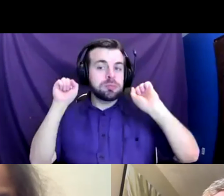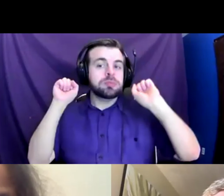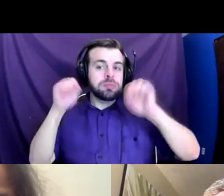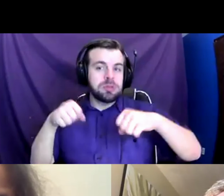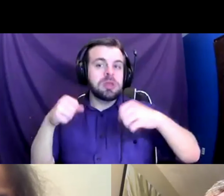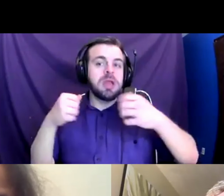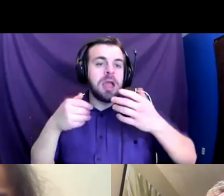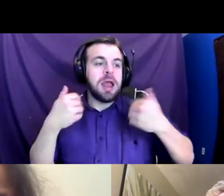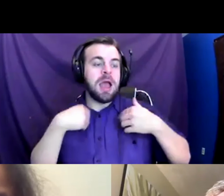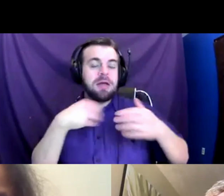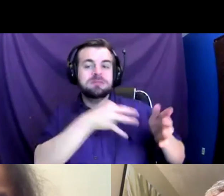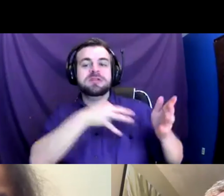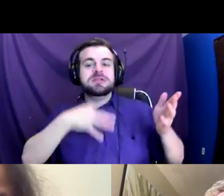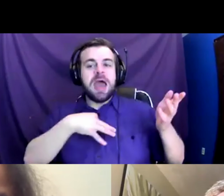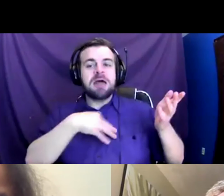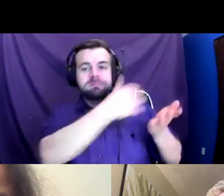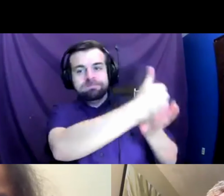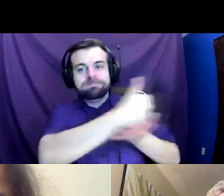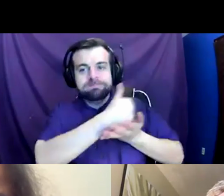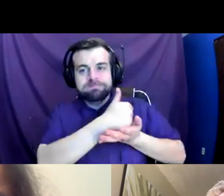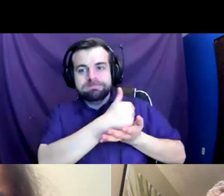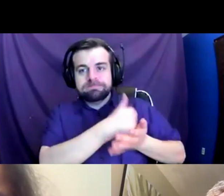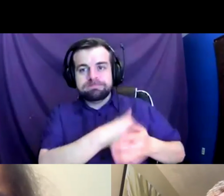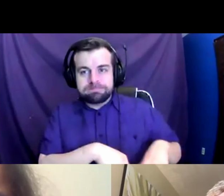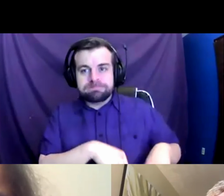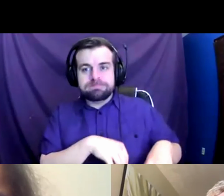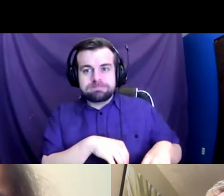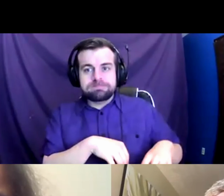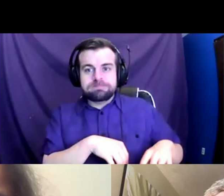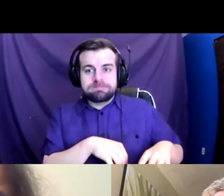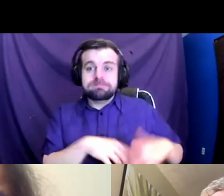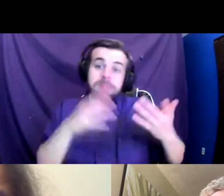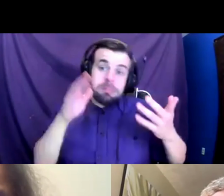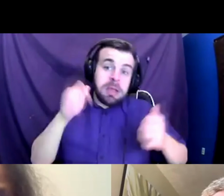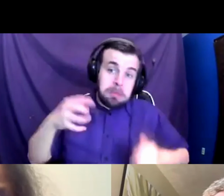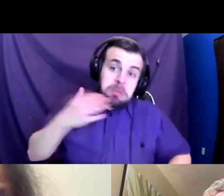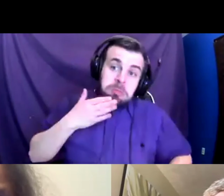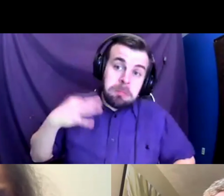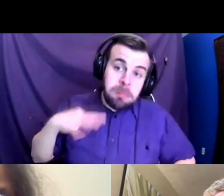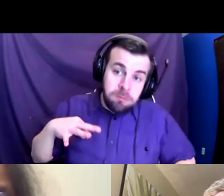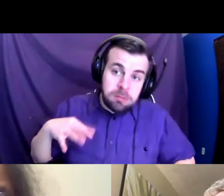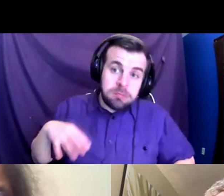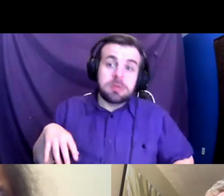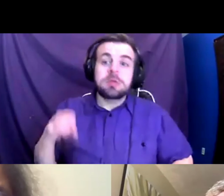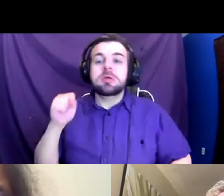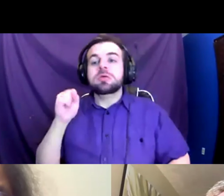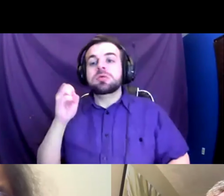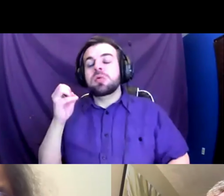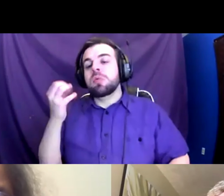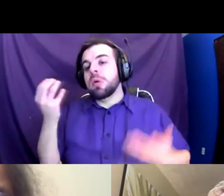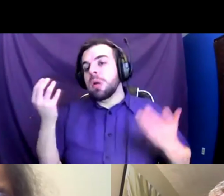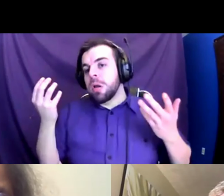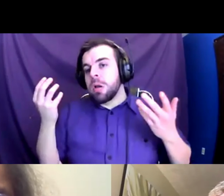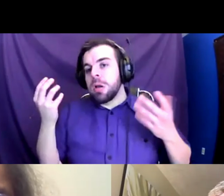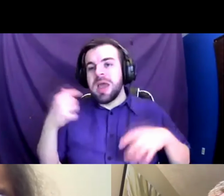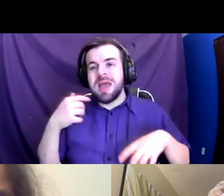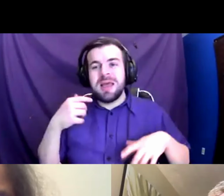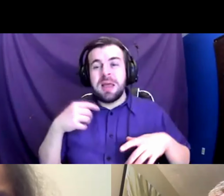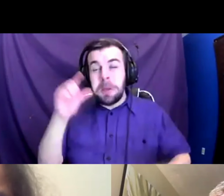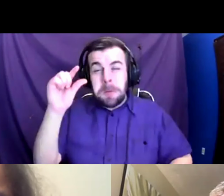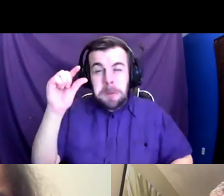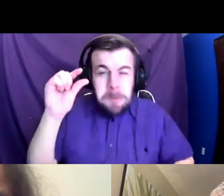you, and that can help. So I can't see little things, so my staff